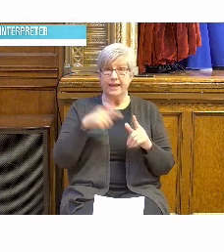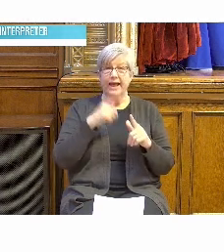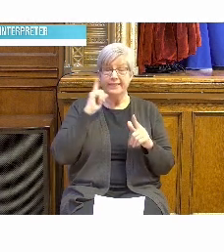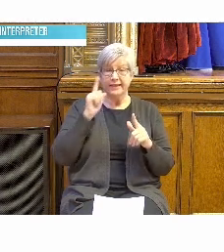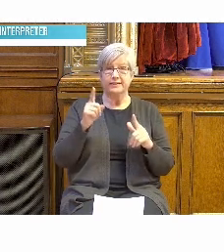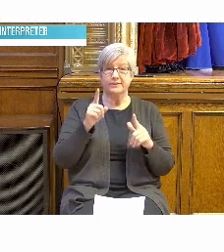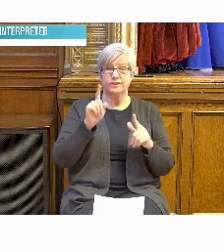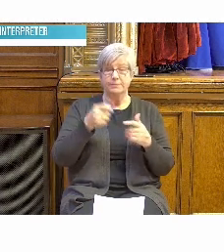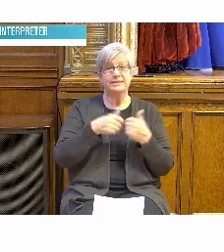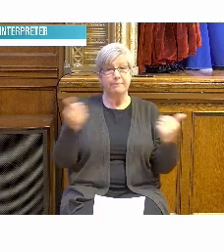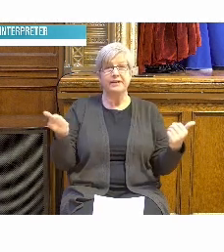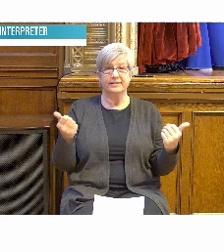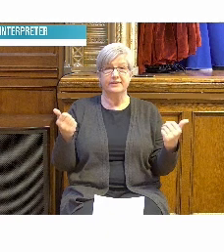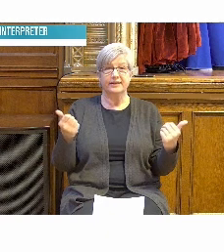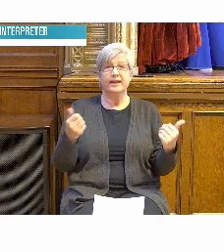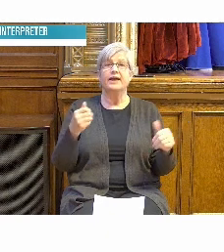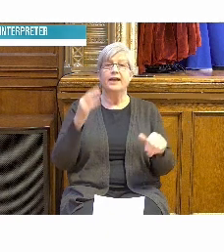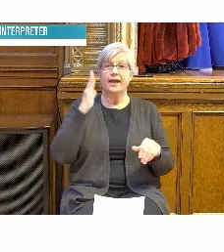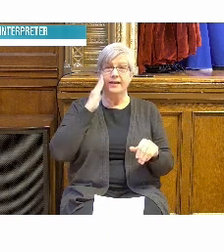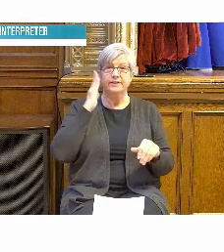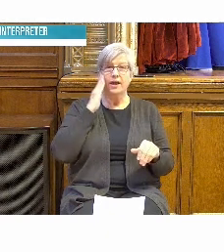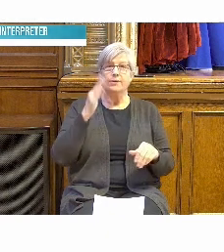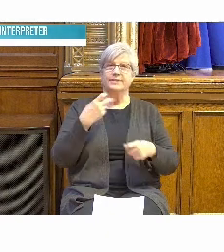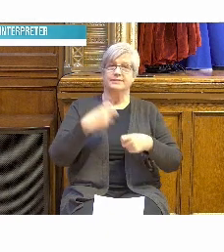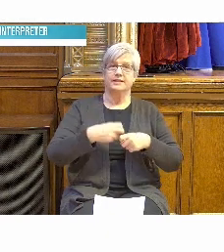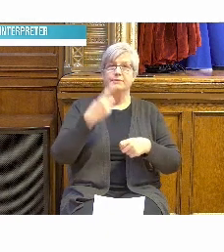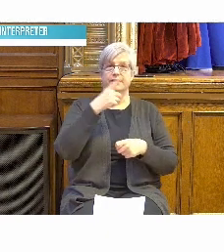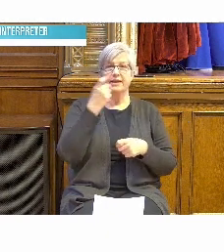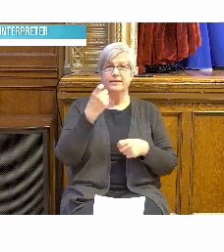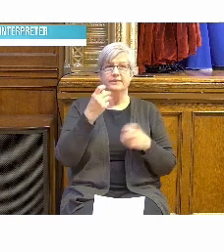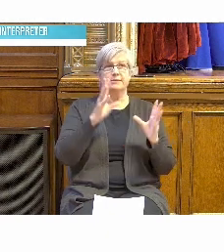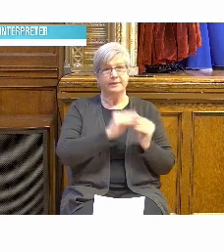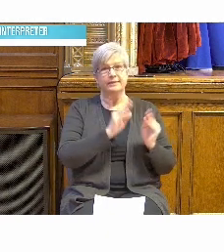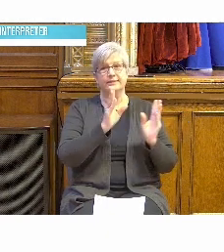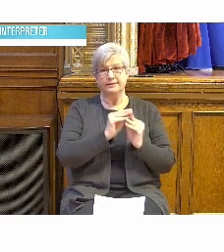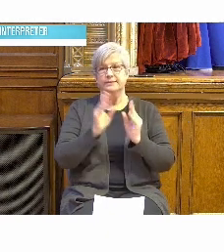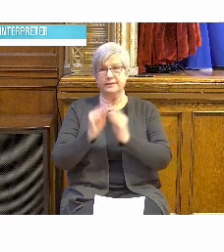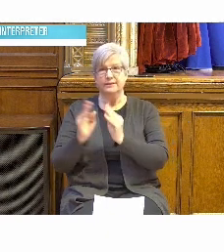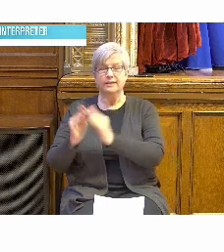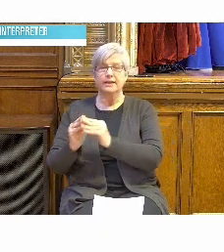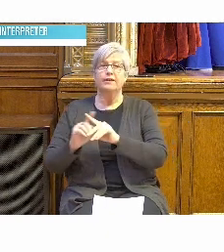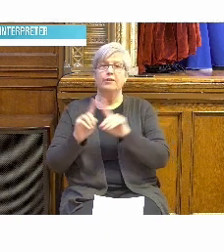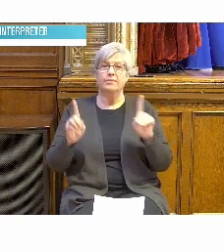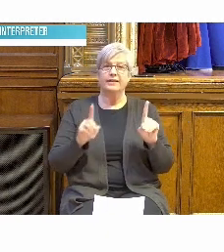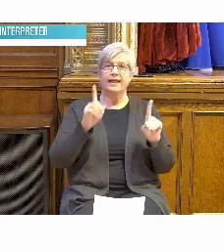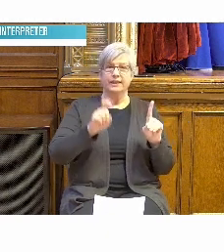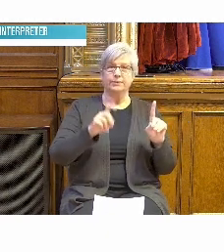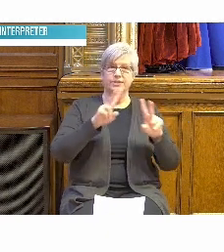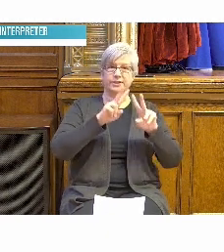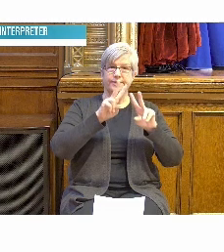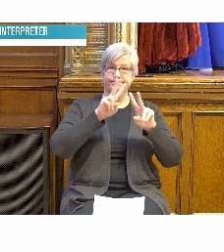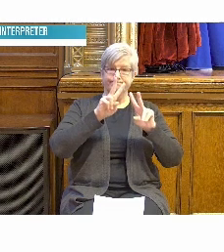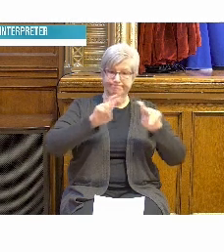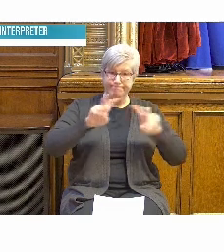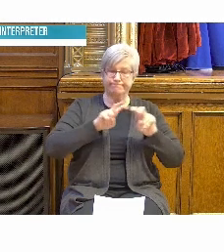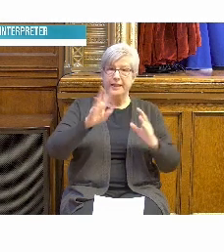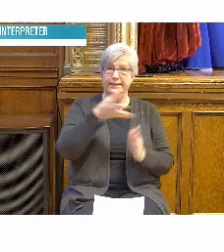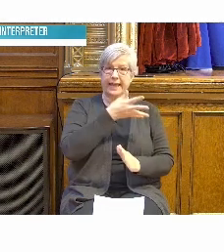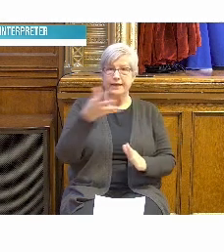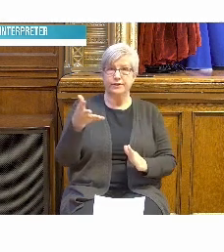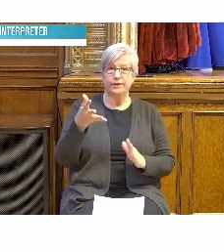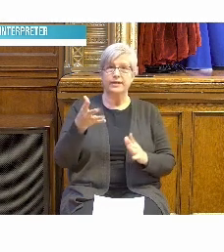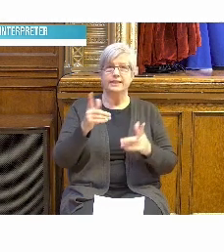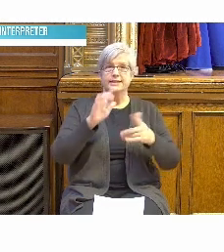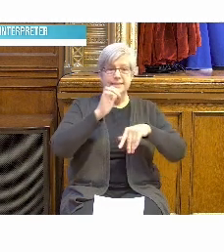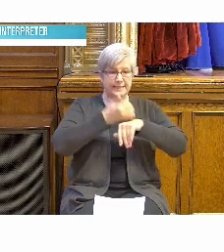be separate. I know that's difficult because there's a lot of meetings we have to look at, but I think we should look at our calendar, pace ourselves